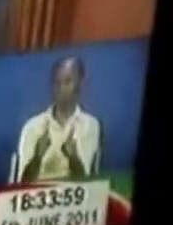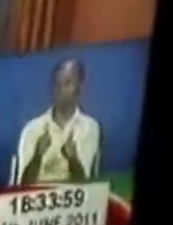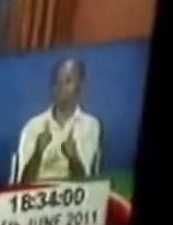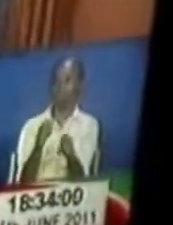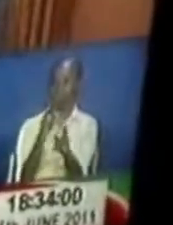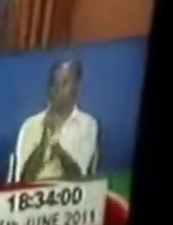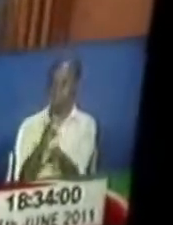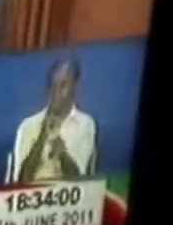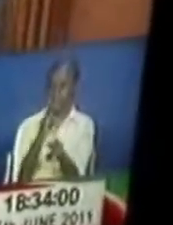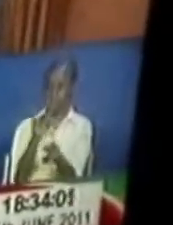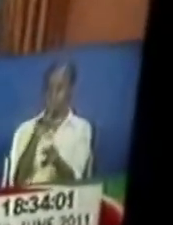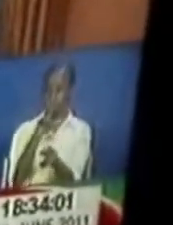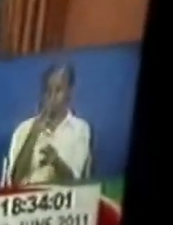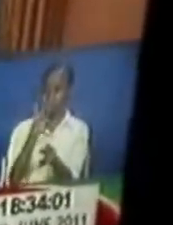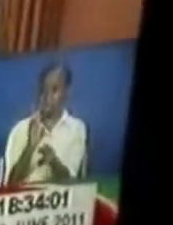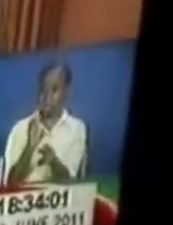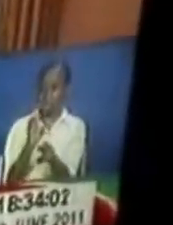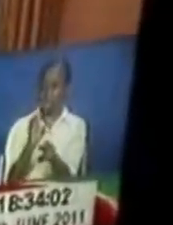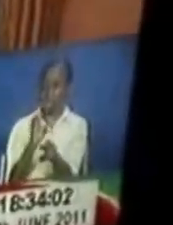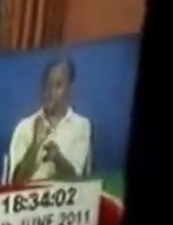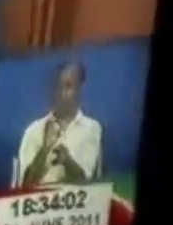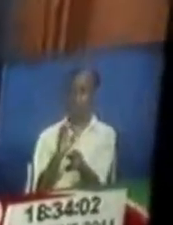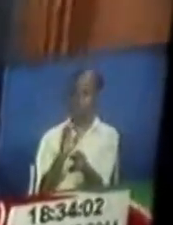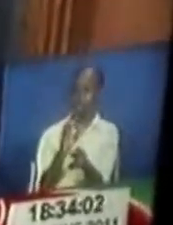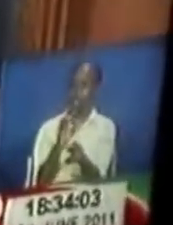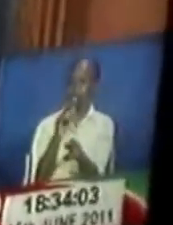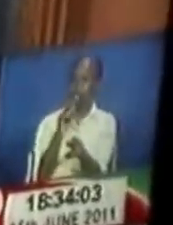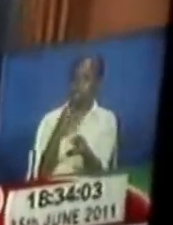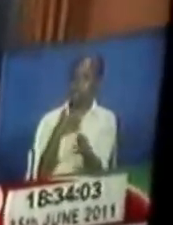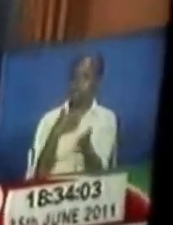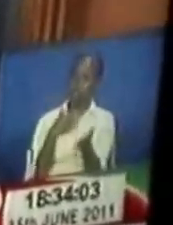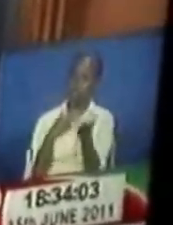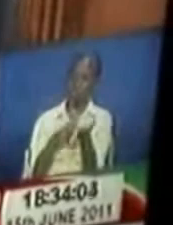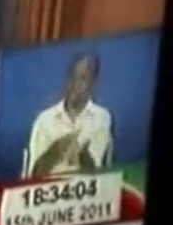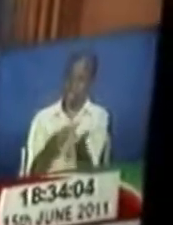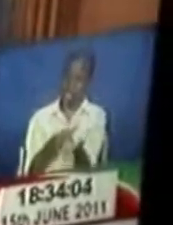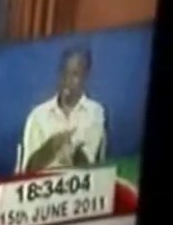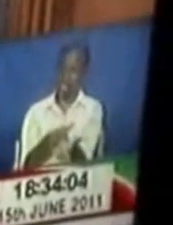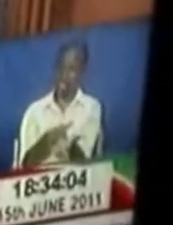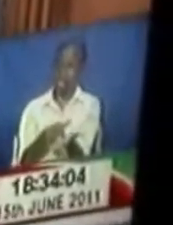Honorable Milo Odhiambo, you have